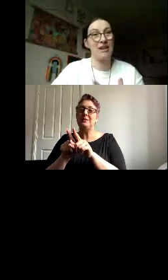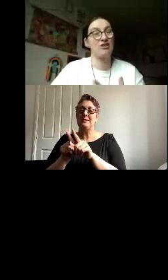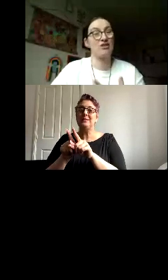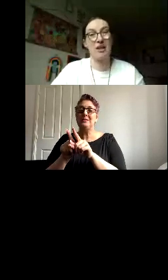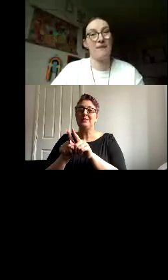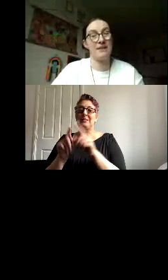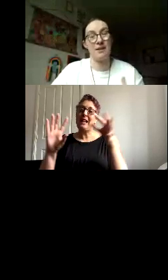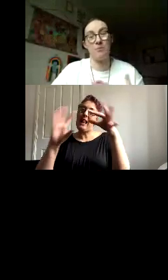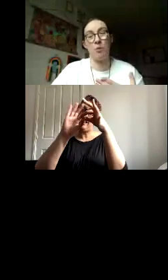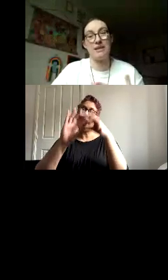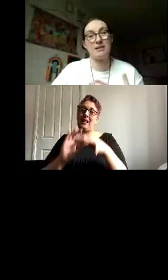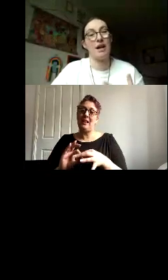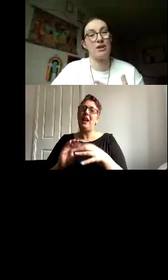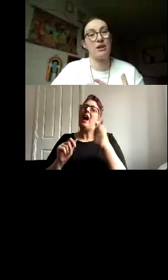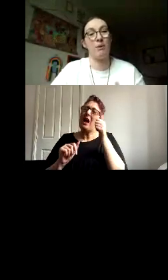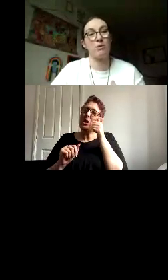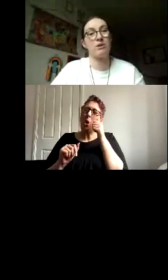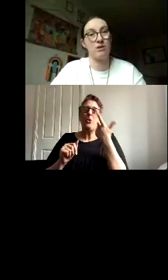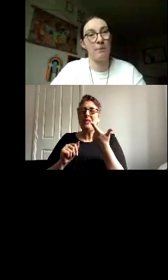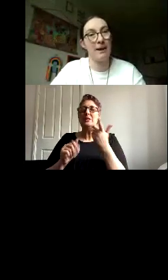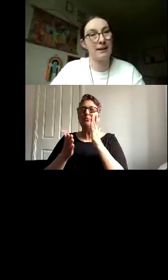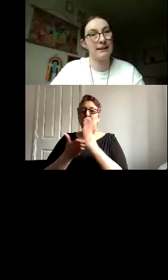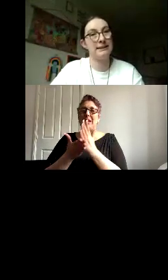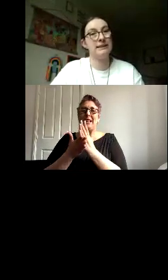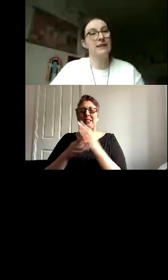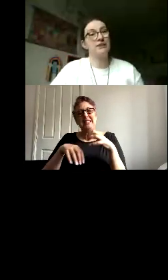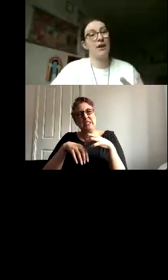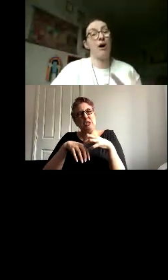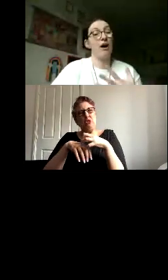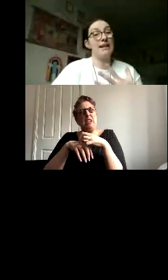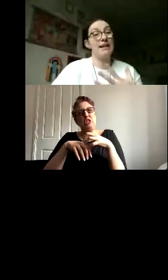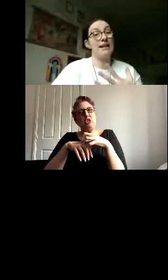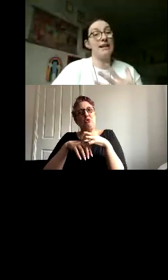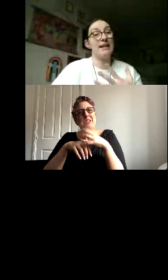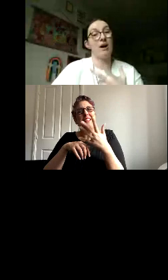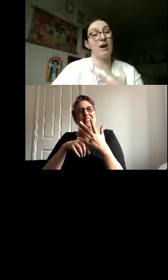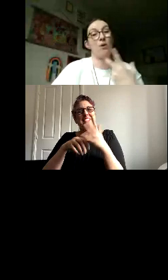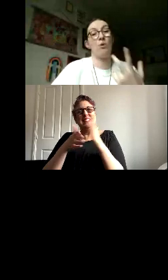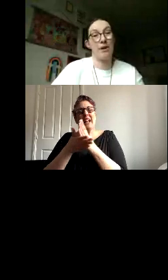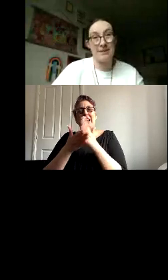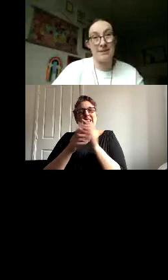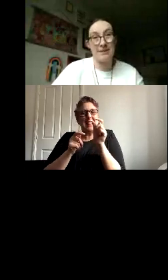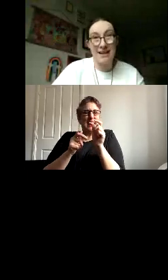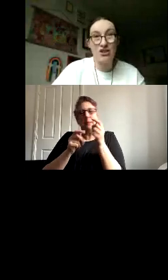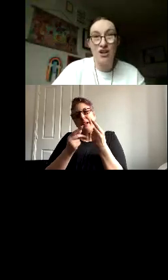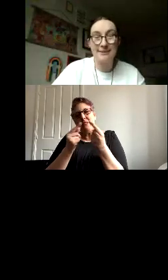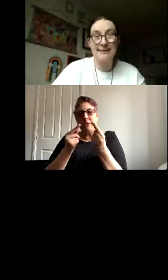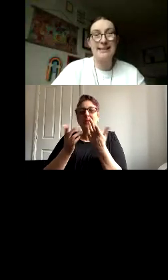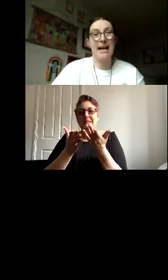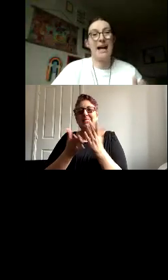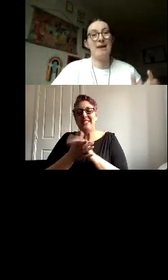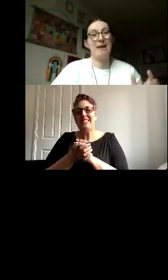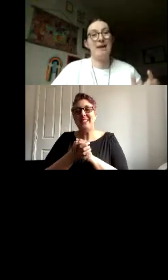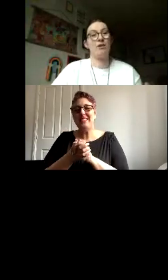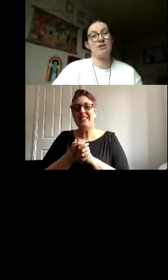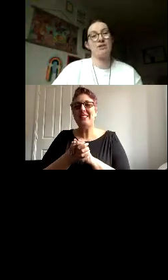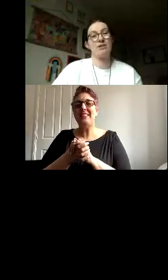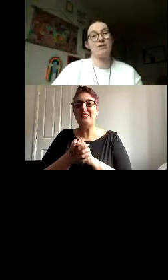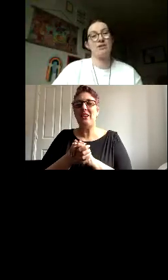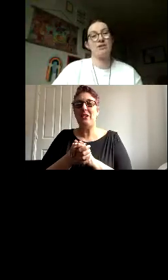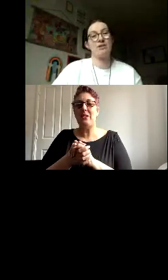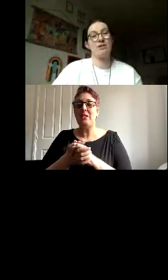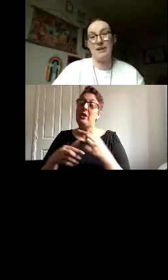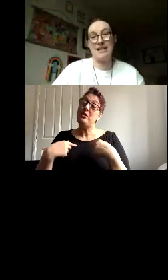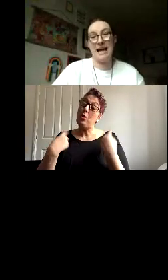scratch the surface in what is such an important topic. So IDA is my organisation, and we do lots